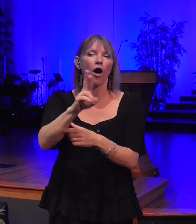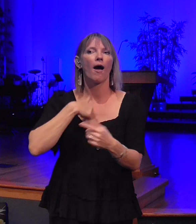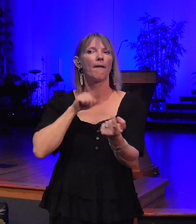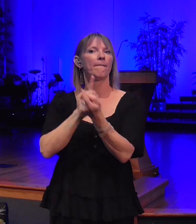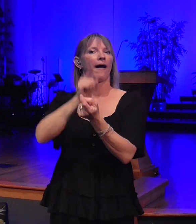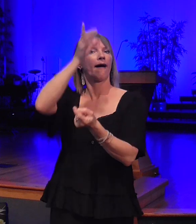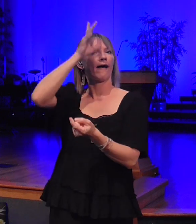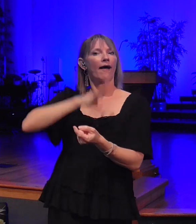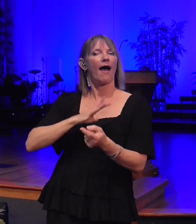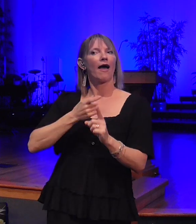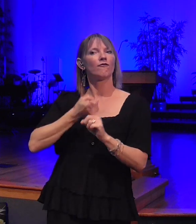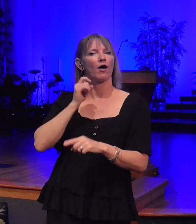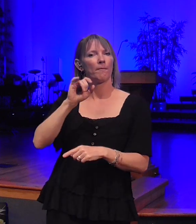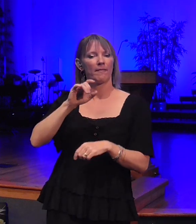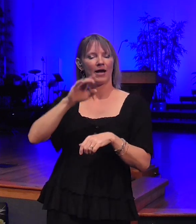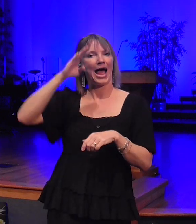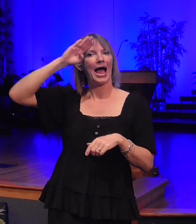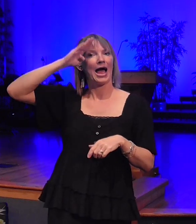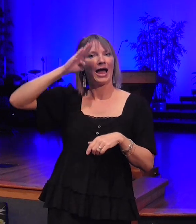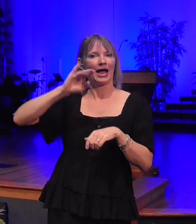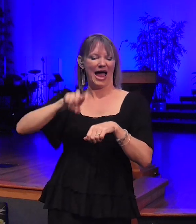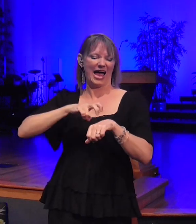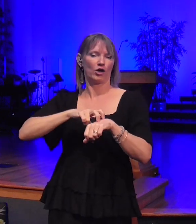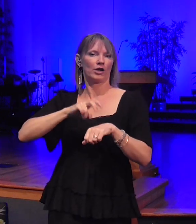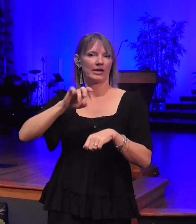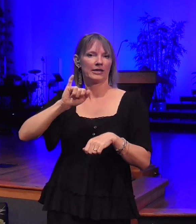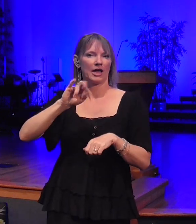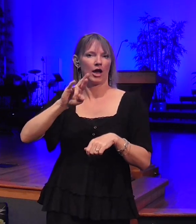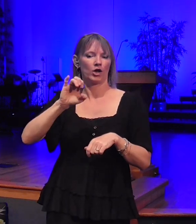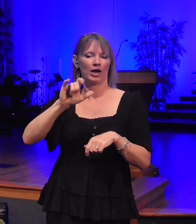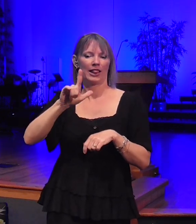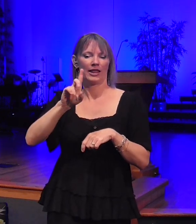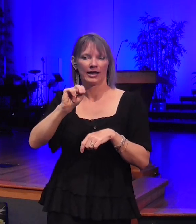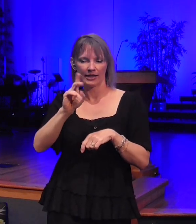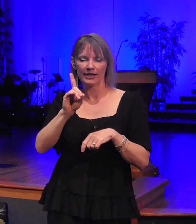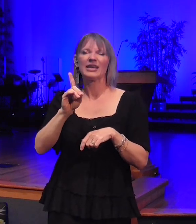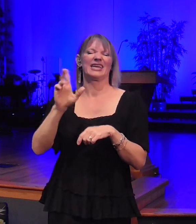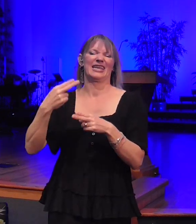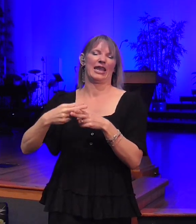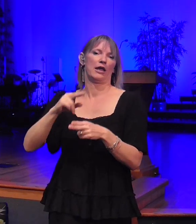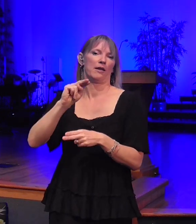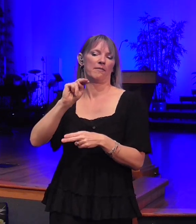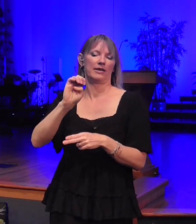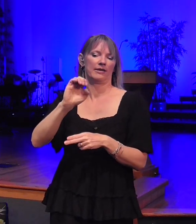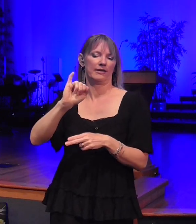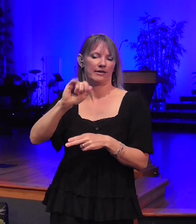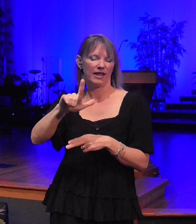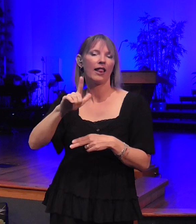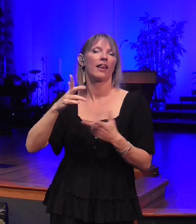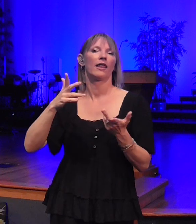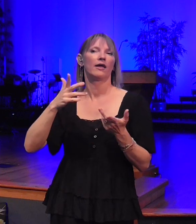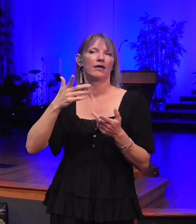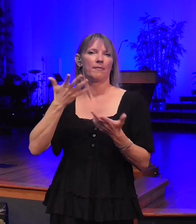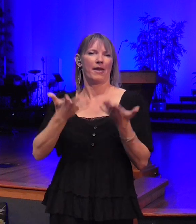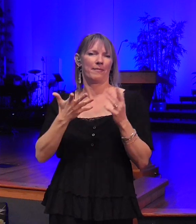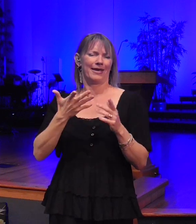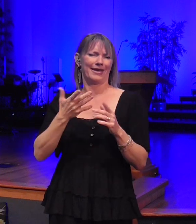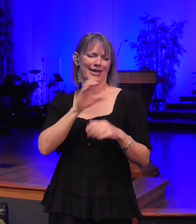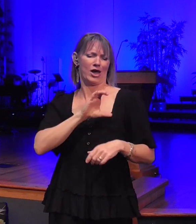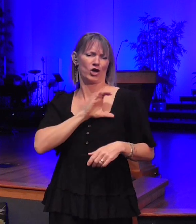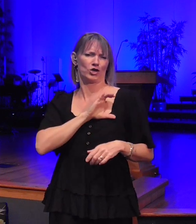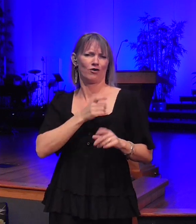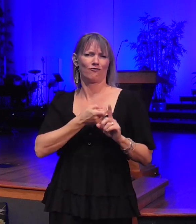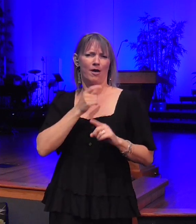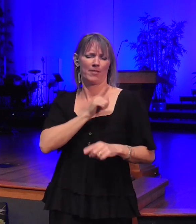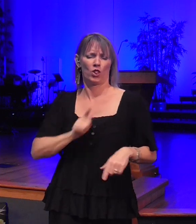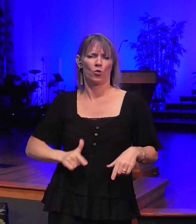Ireland. He could have been out of Lord of the Rings or something. And you are starting or already on